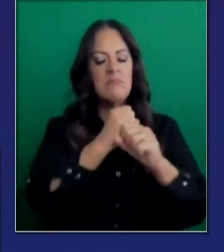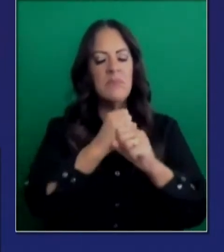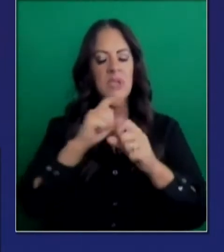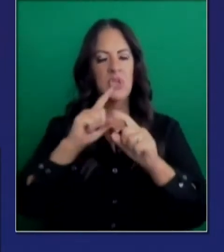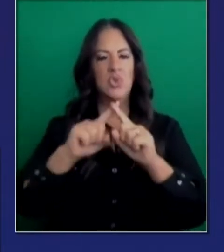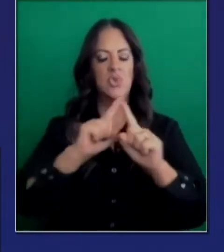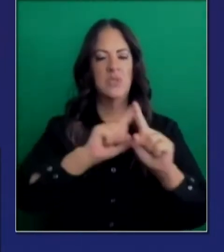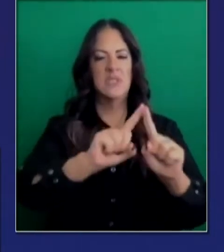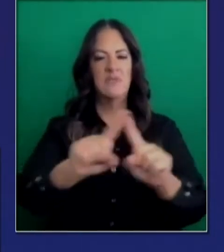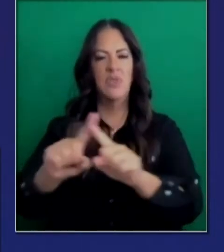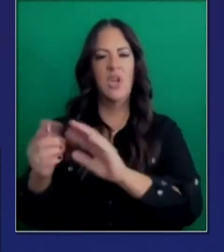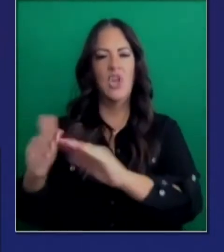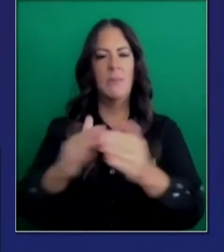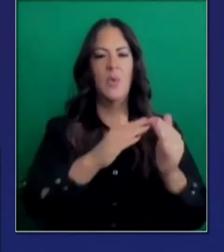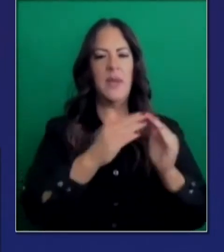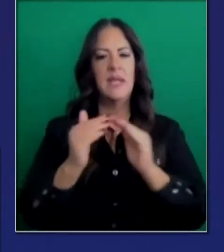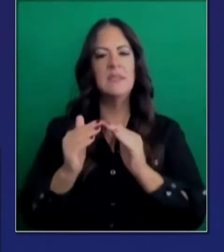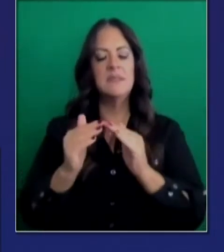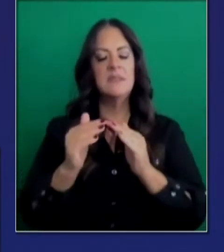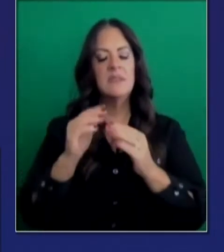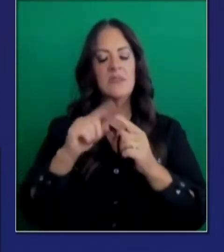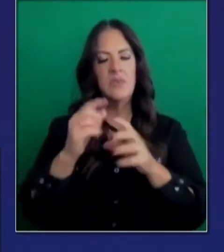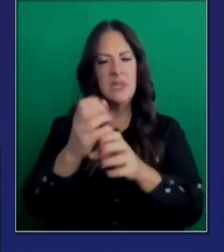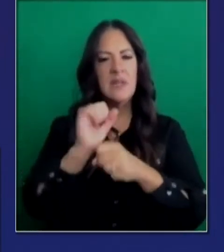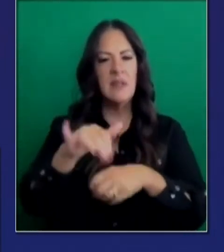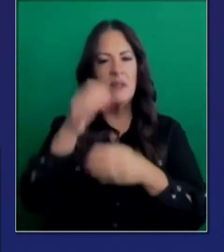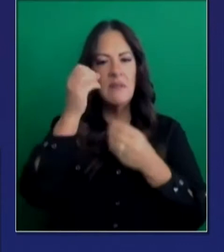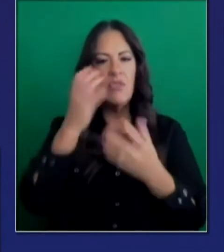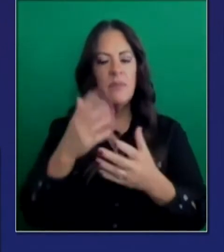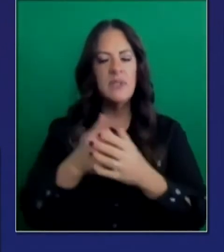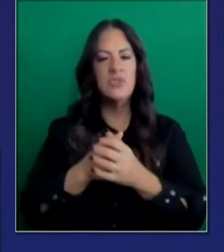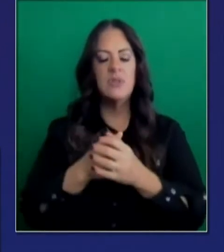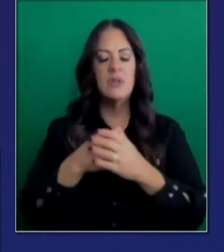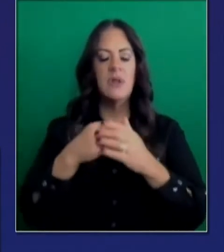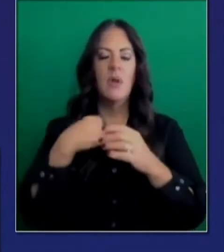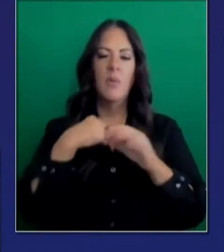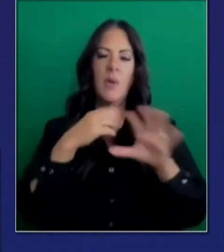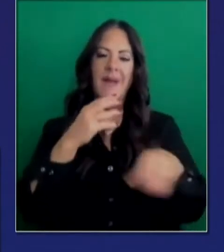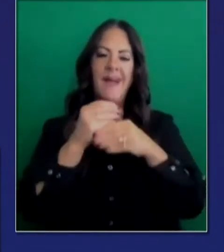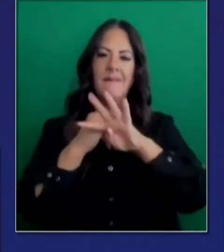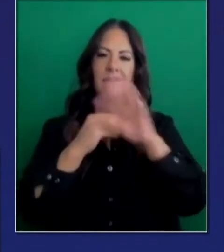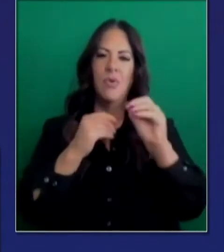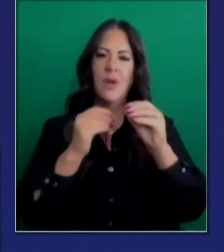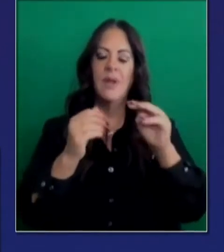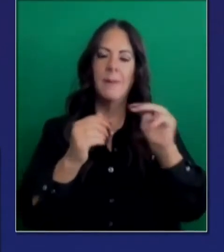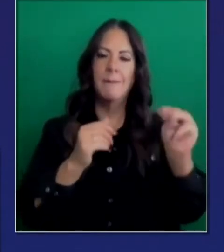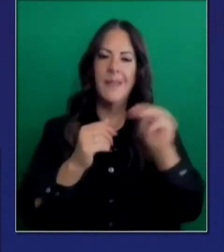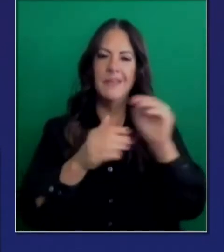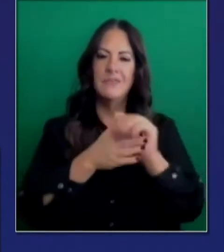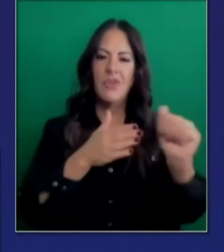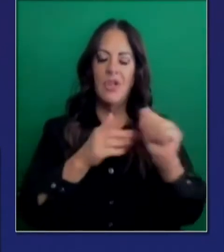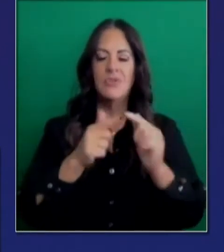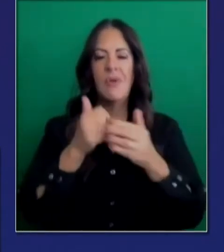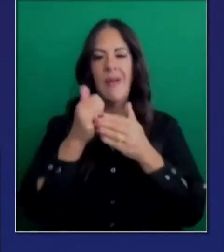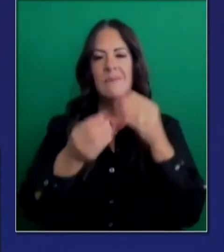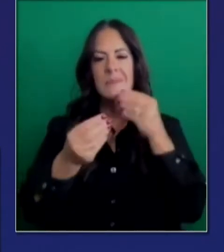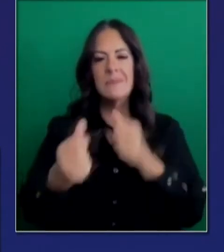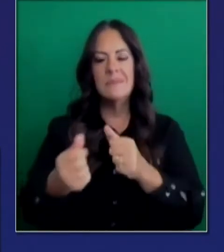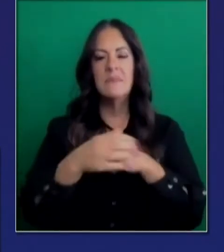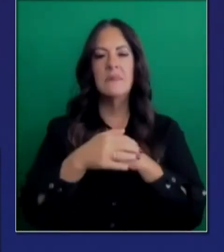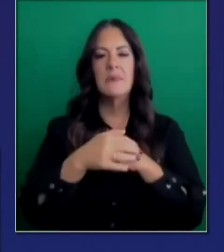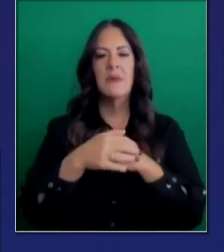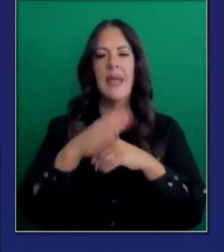$40 million in this campaign. In addition to that, we want to build even more investment into our partnership program